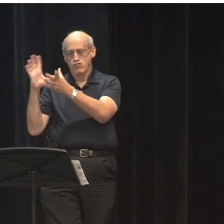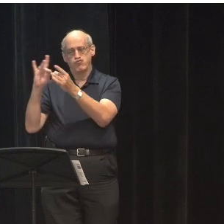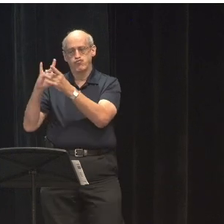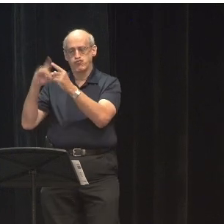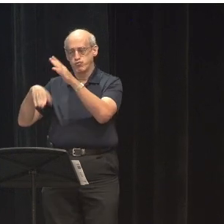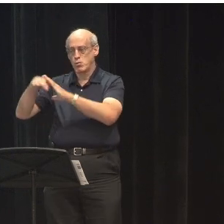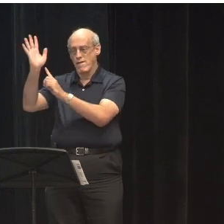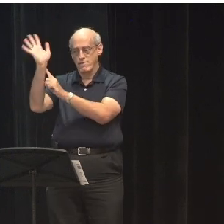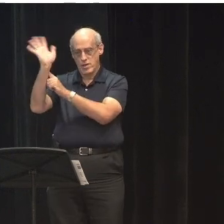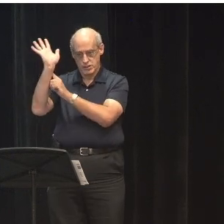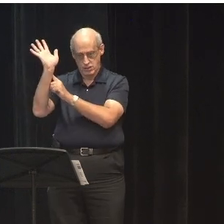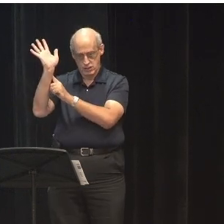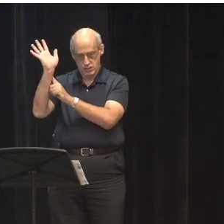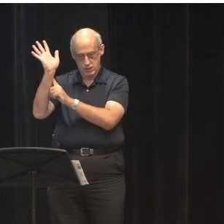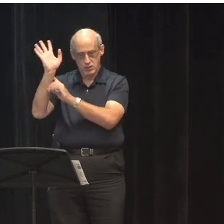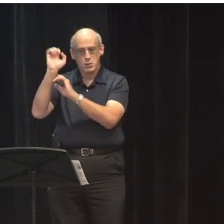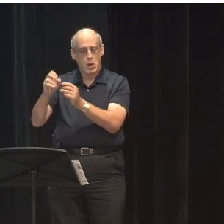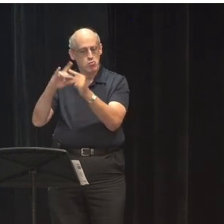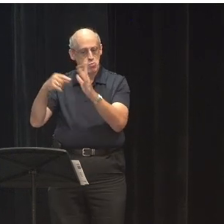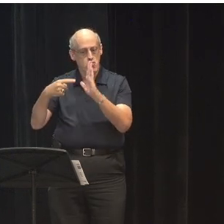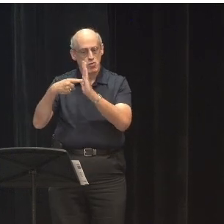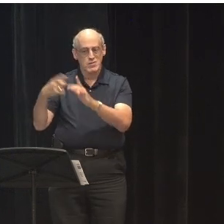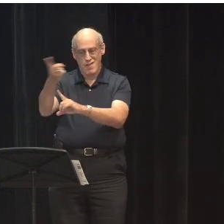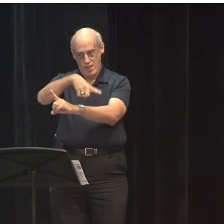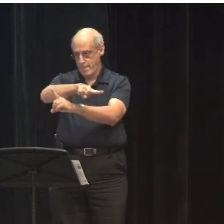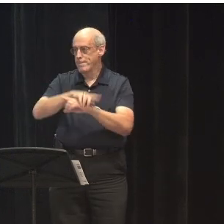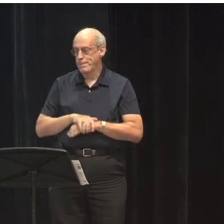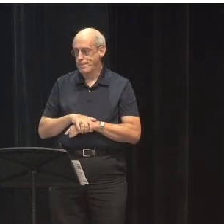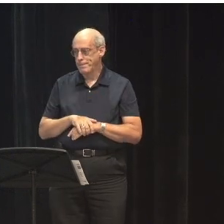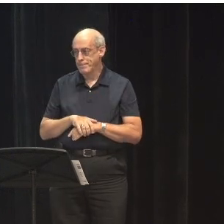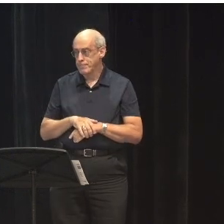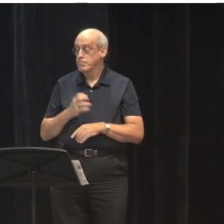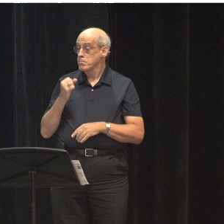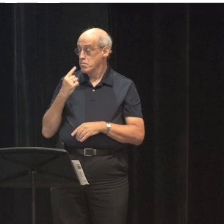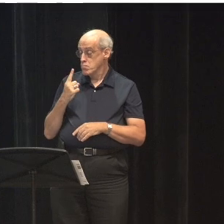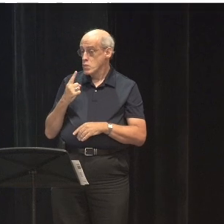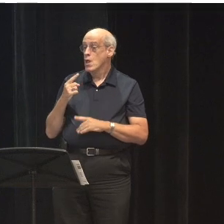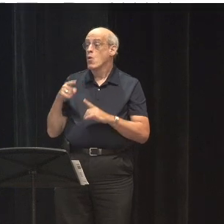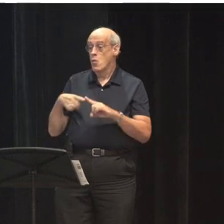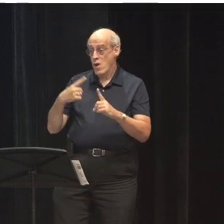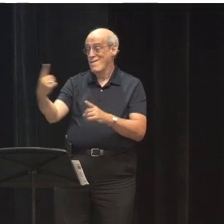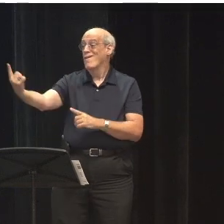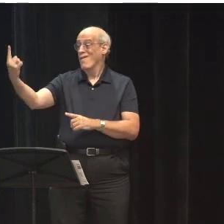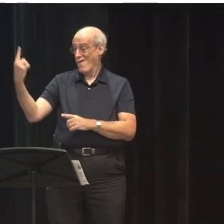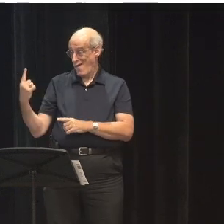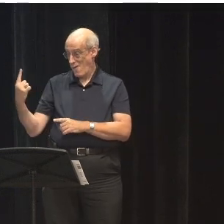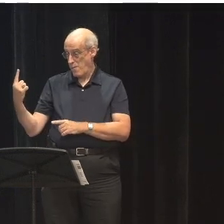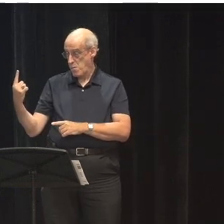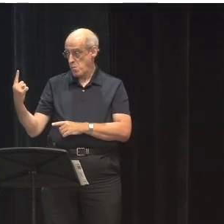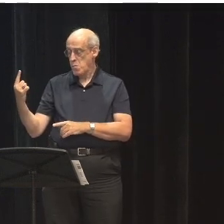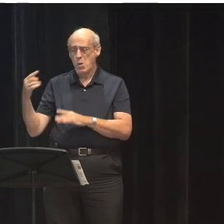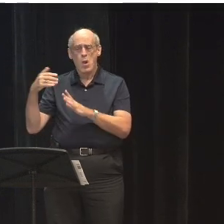testimony of up to 5 minutes to speak on behalf of the organization. So when you come up to speak, when you get to